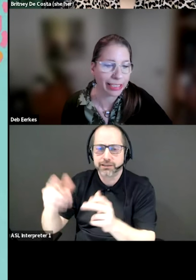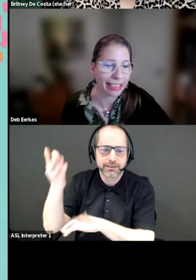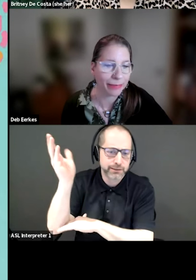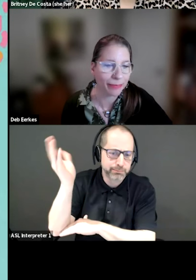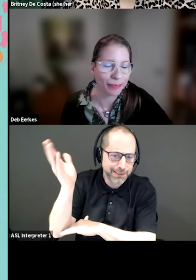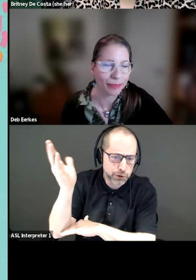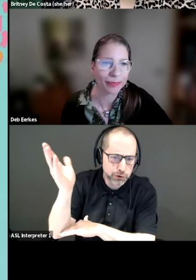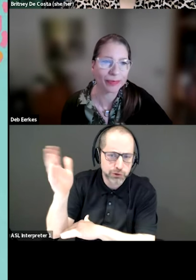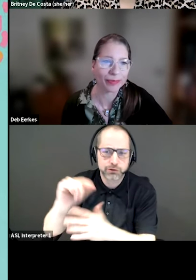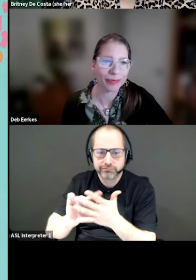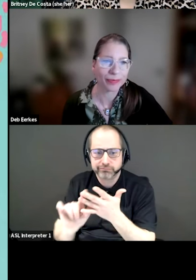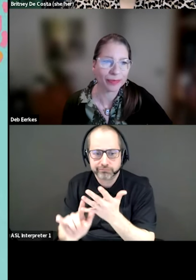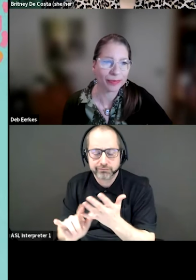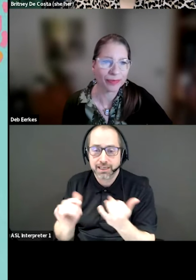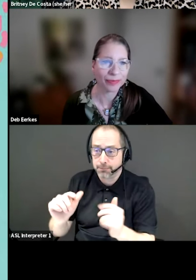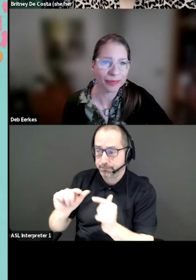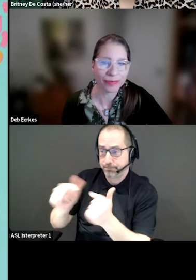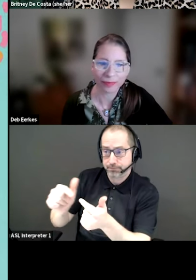over to Brittany.